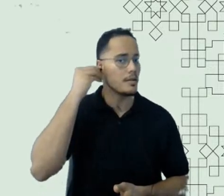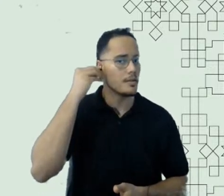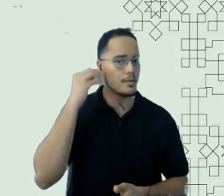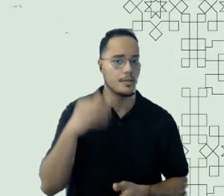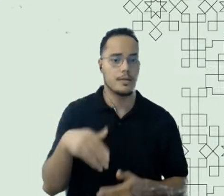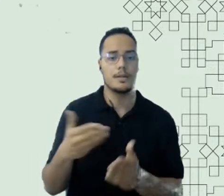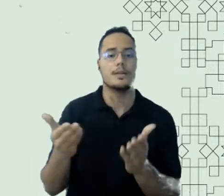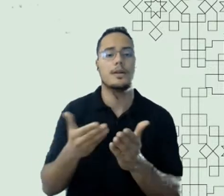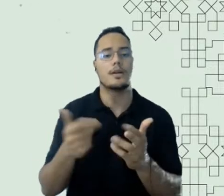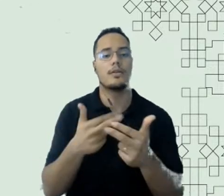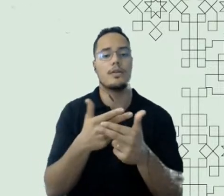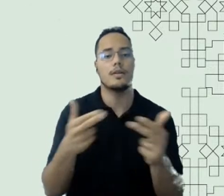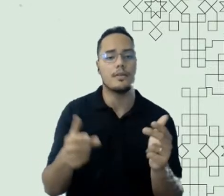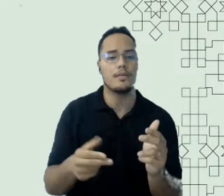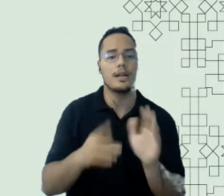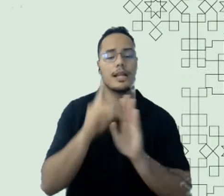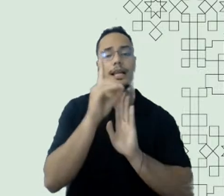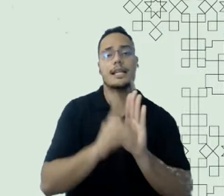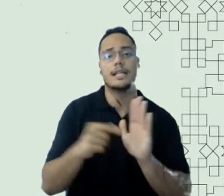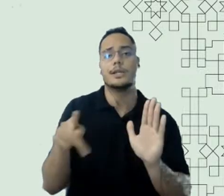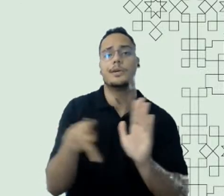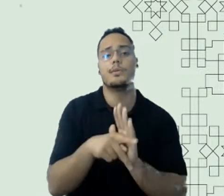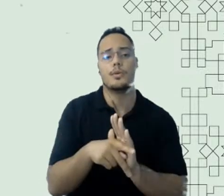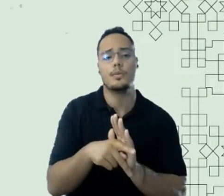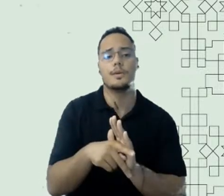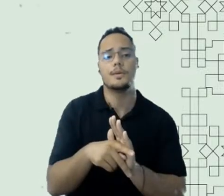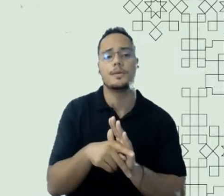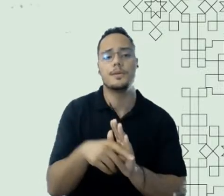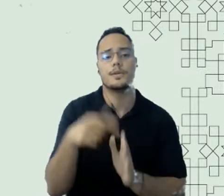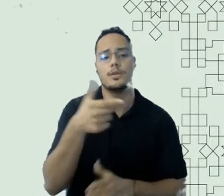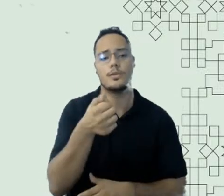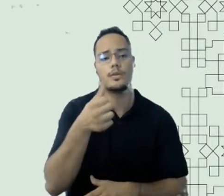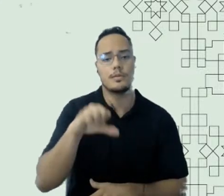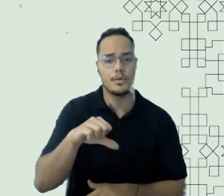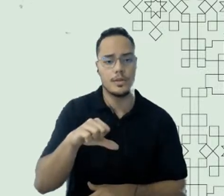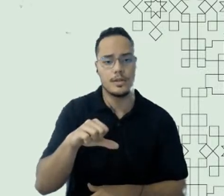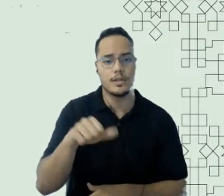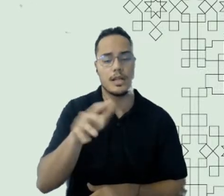called the EU copyright reform package. And it was